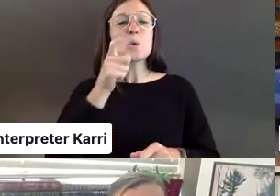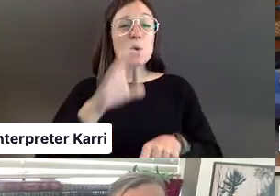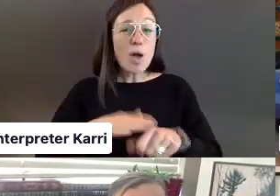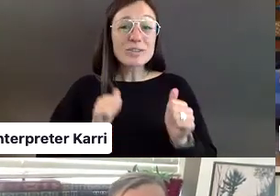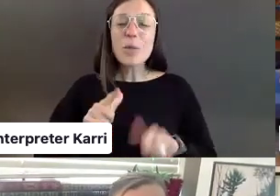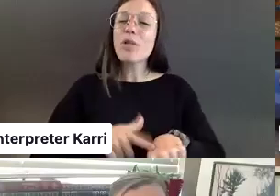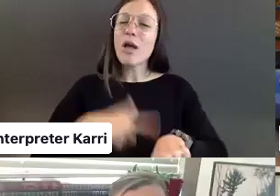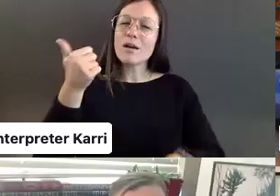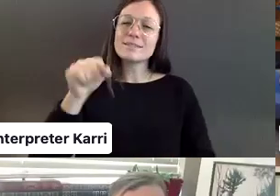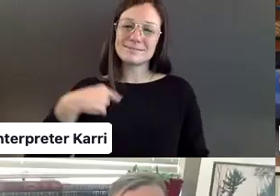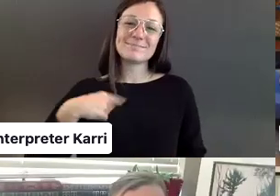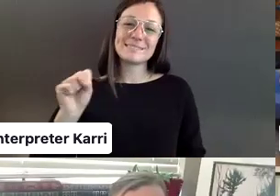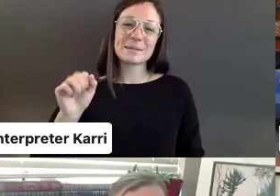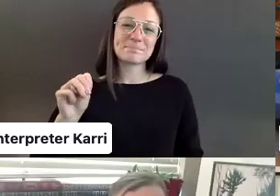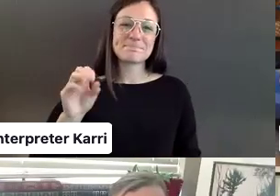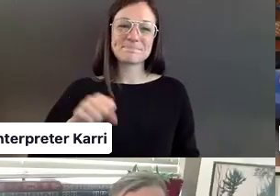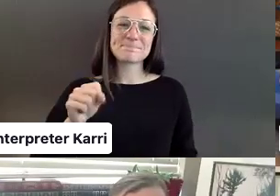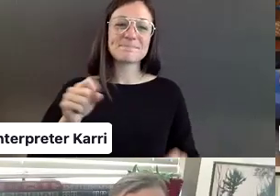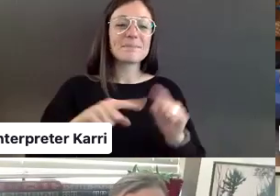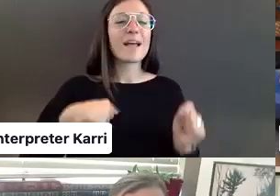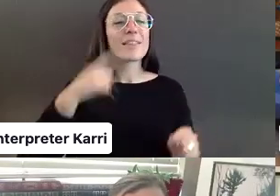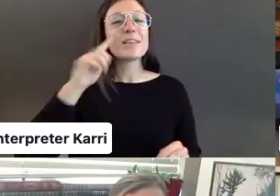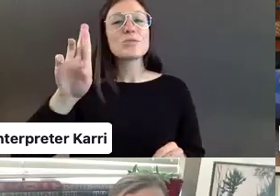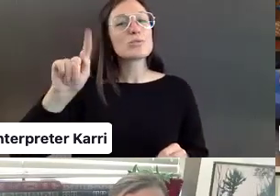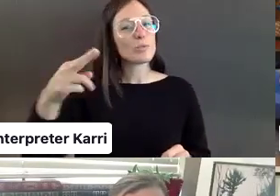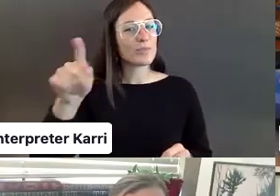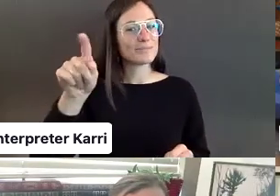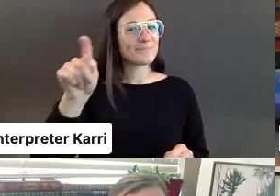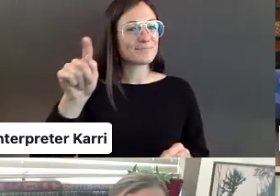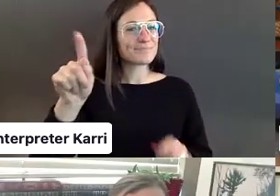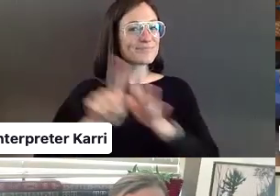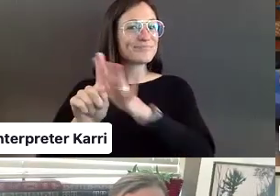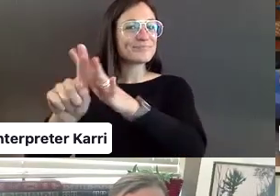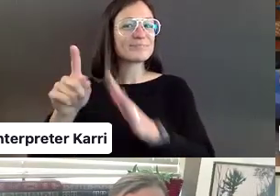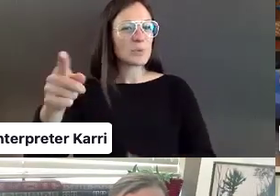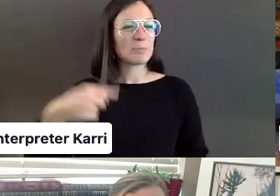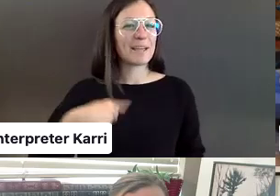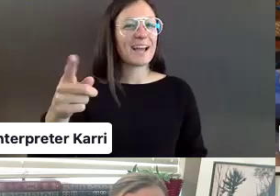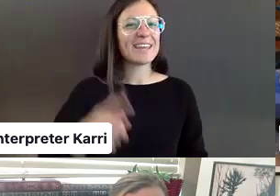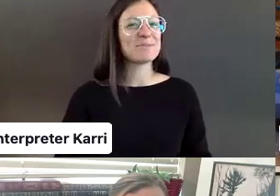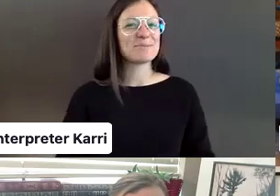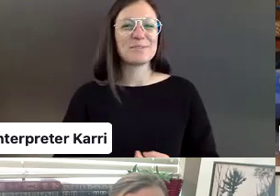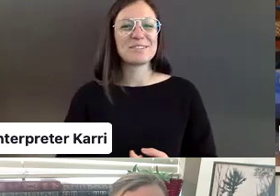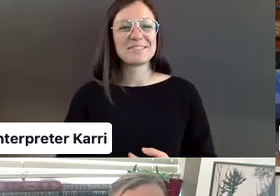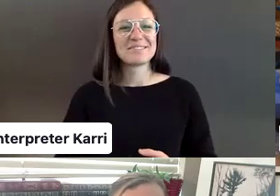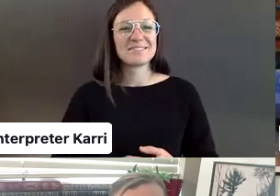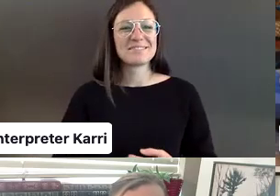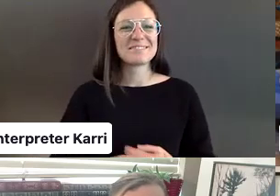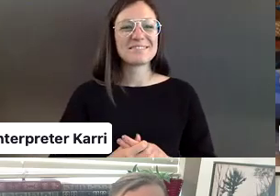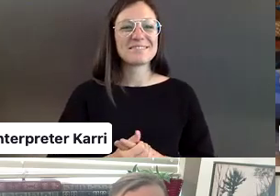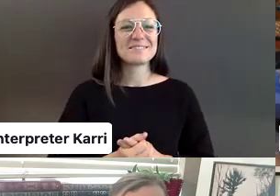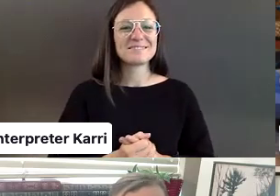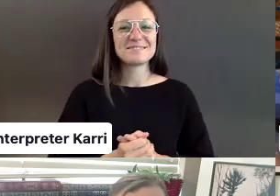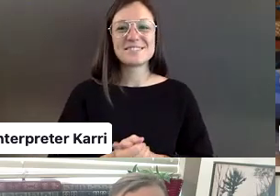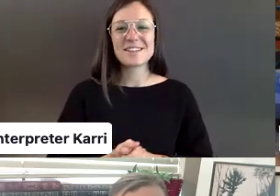longest would be me. Mhm. But I think Ruthie, I can't remember if it's you or me, but I think it was Ruth.